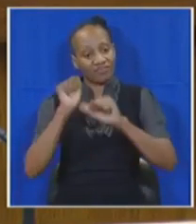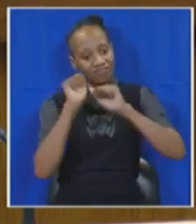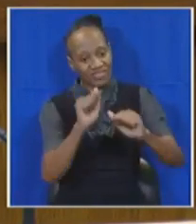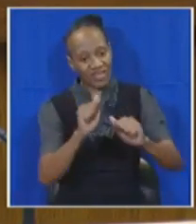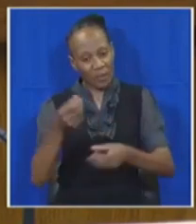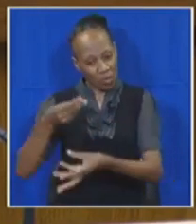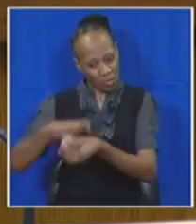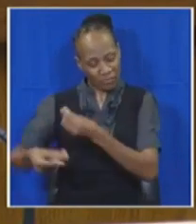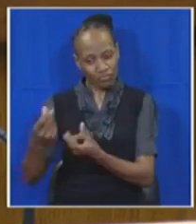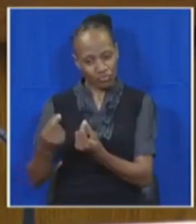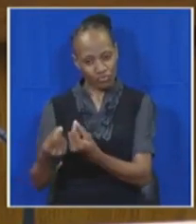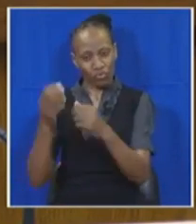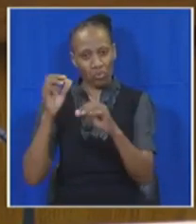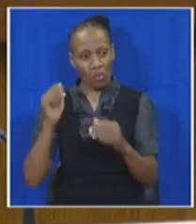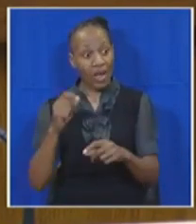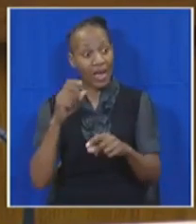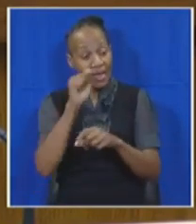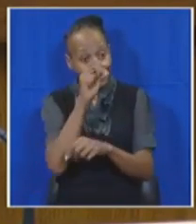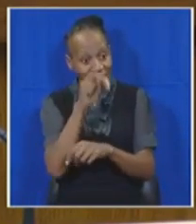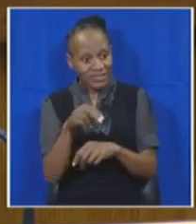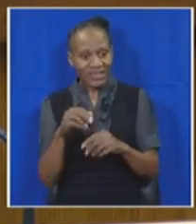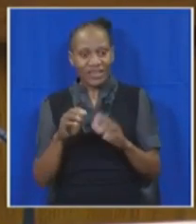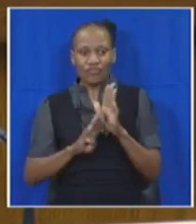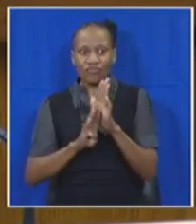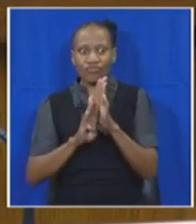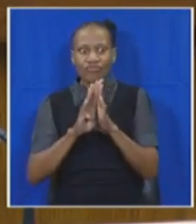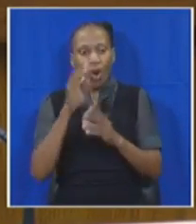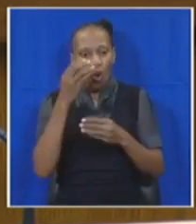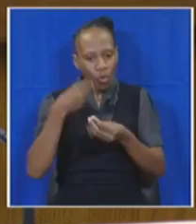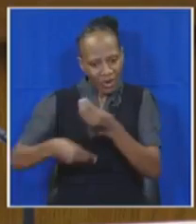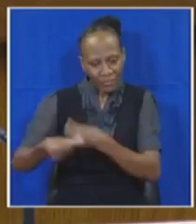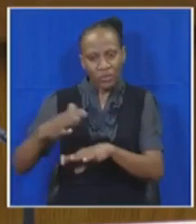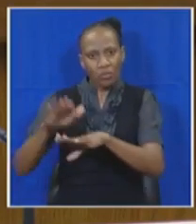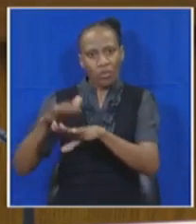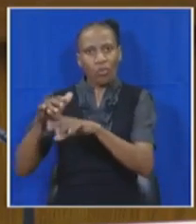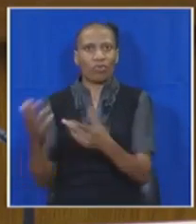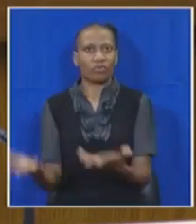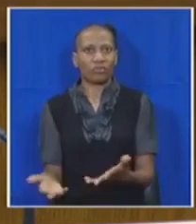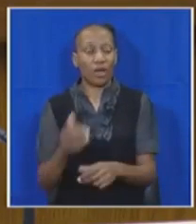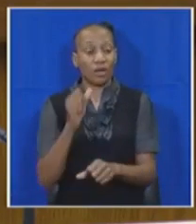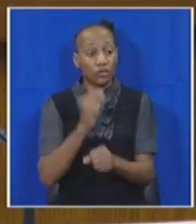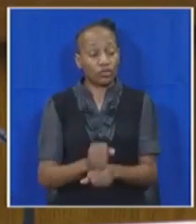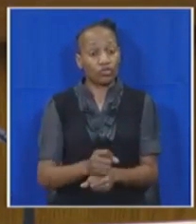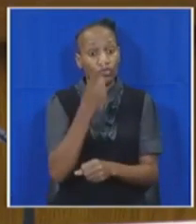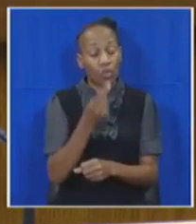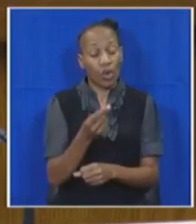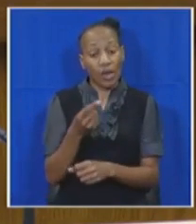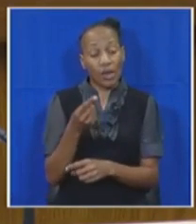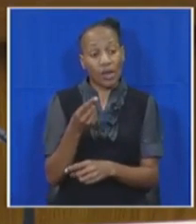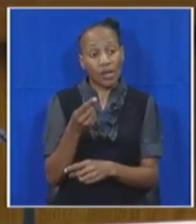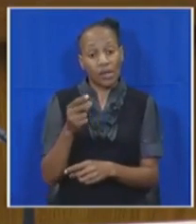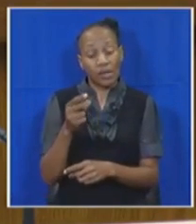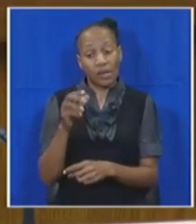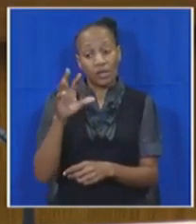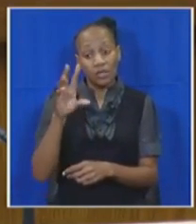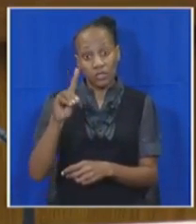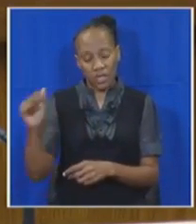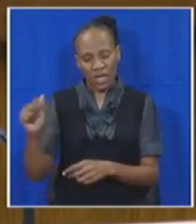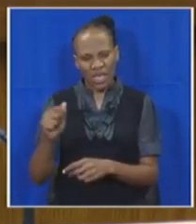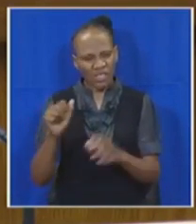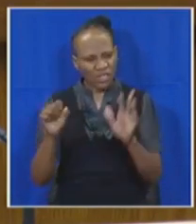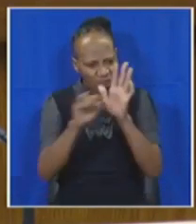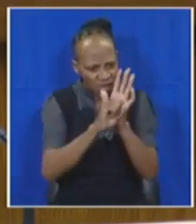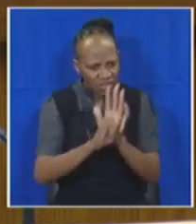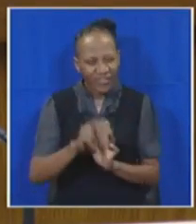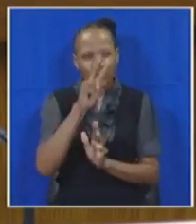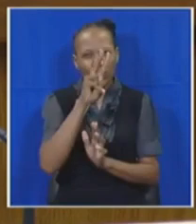You thrive on corruption. In Johannesburg, the DA administration identified 2,000 title deeds for